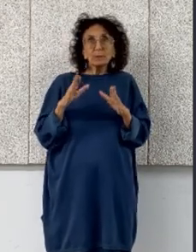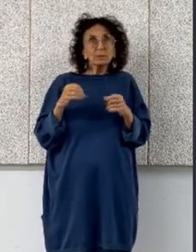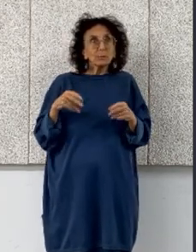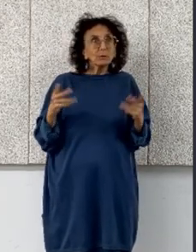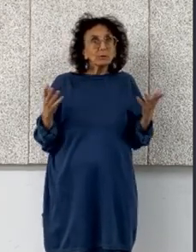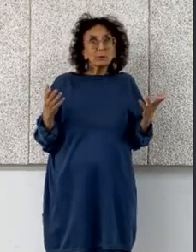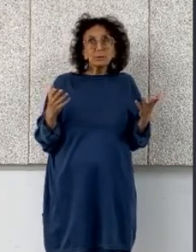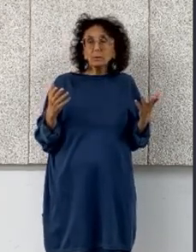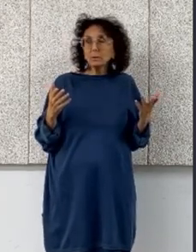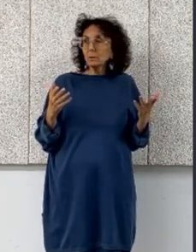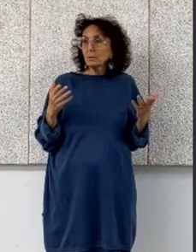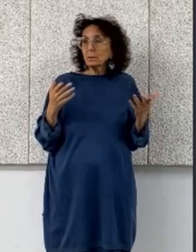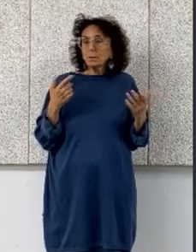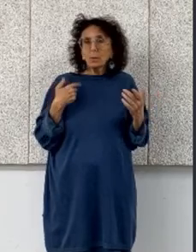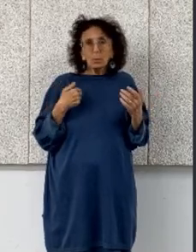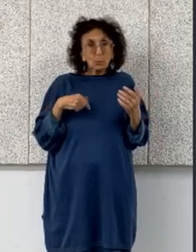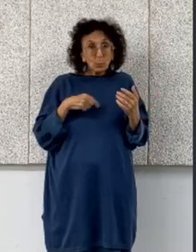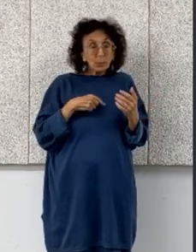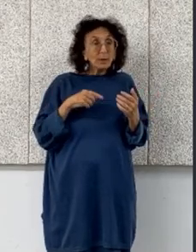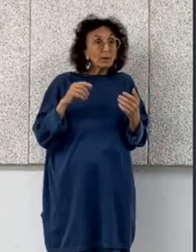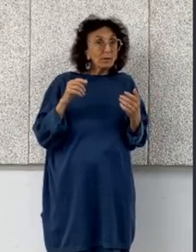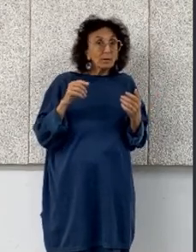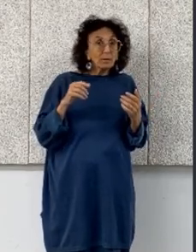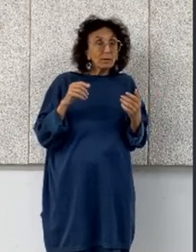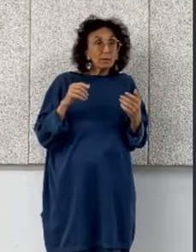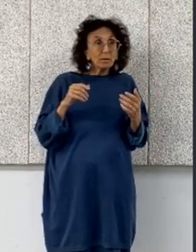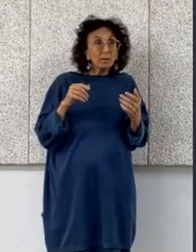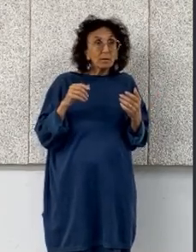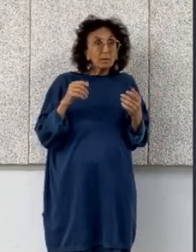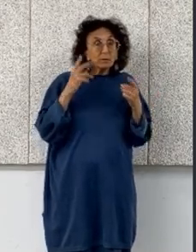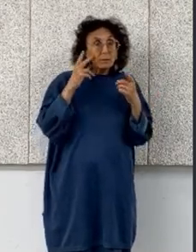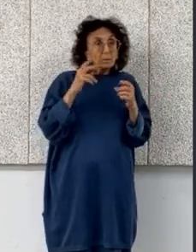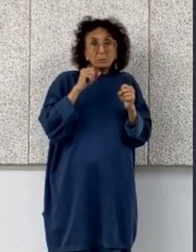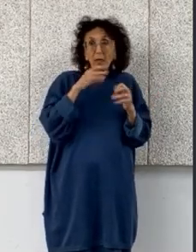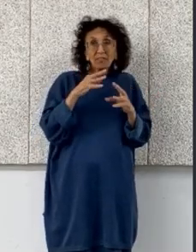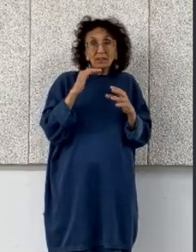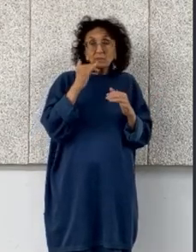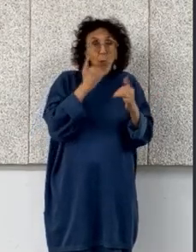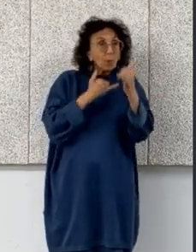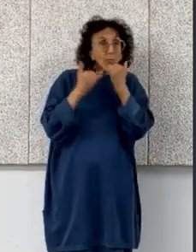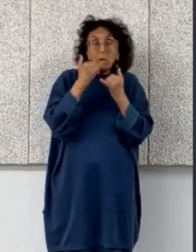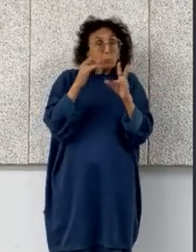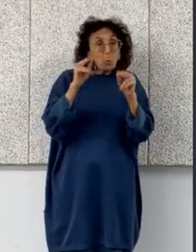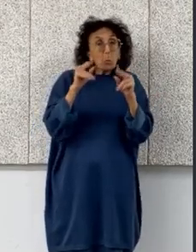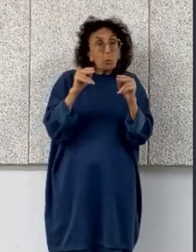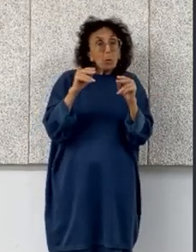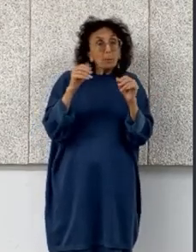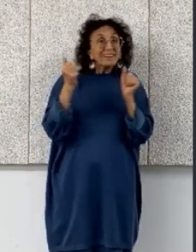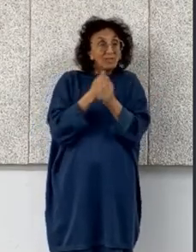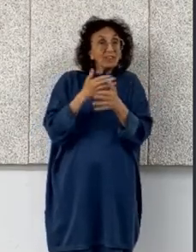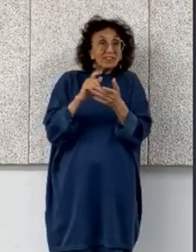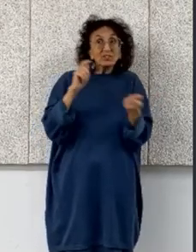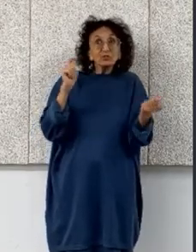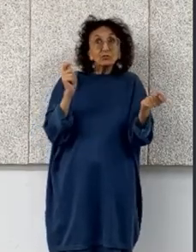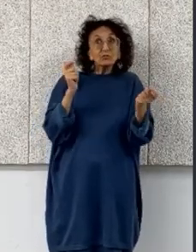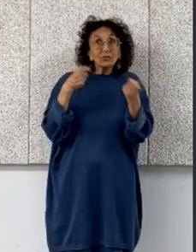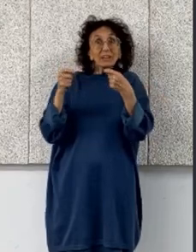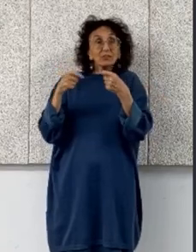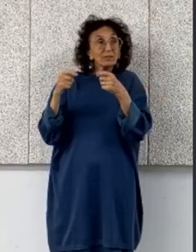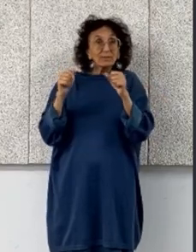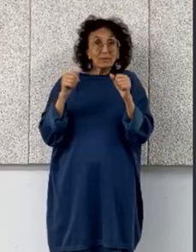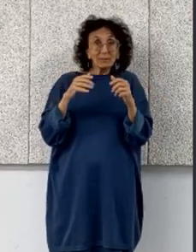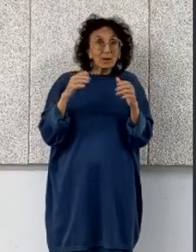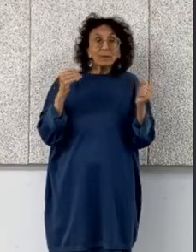we're watching, as we're watching, nothing's going wrong, everything is changing, by the way, mm-hmm. in the American theater,